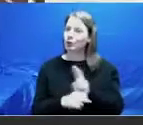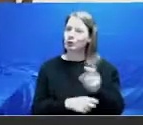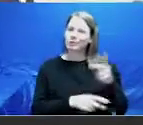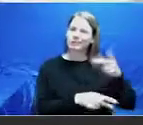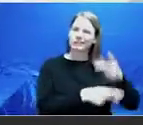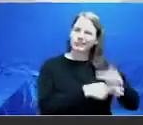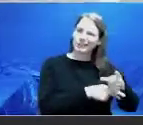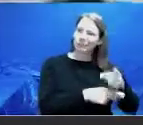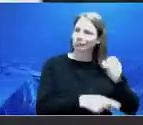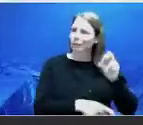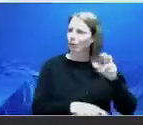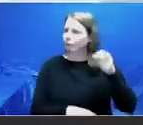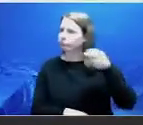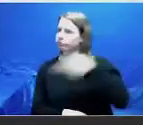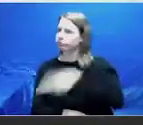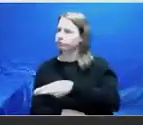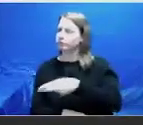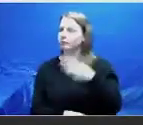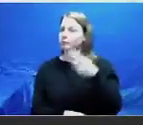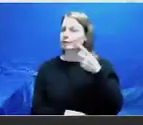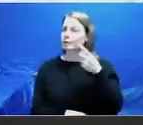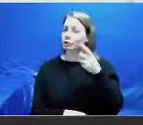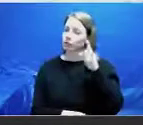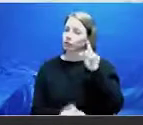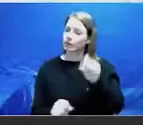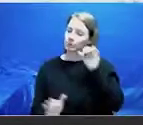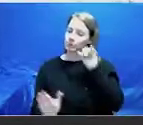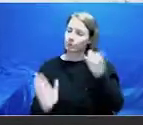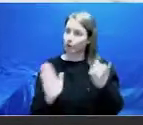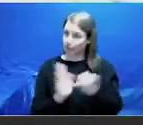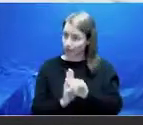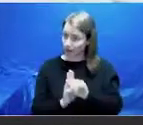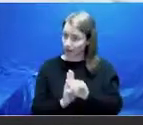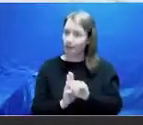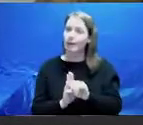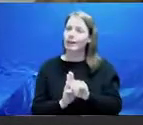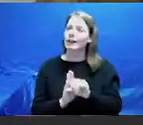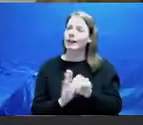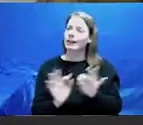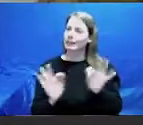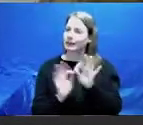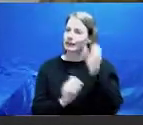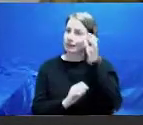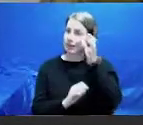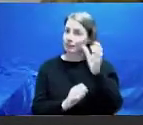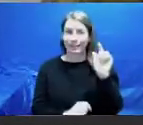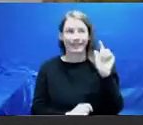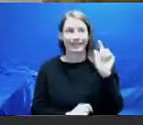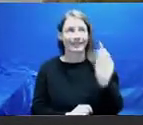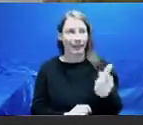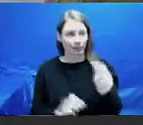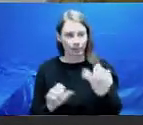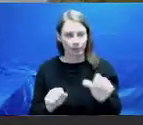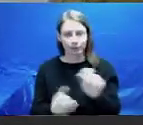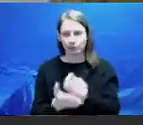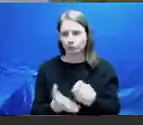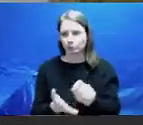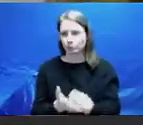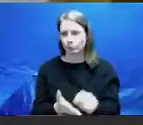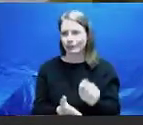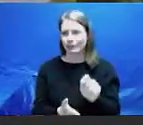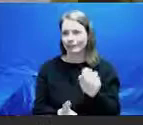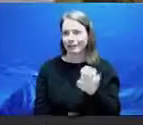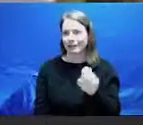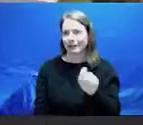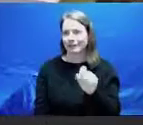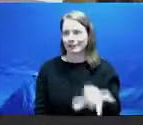this to write a research essay on the topic. So what you're going to do now is in your small groups, you've got a sheet of paper in front